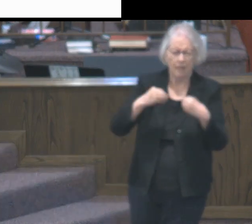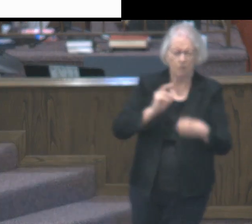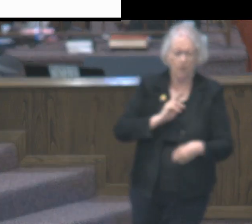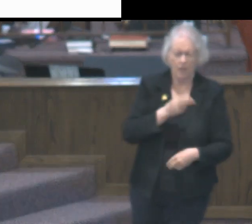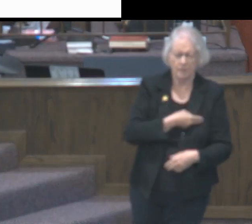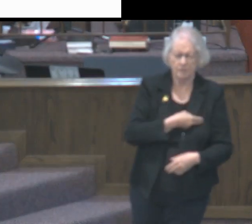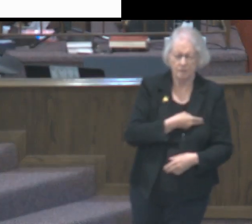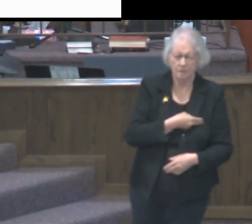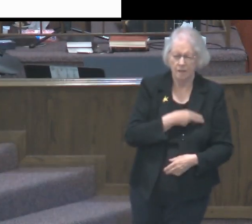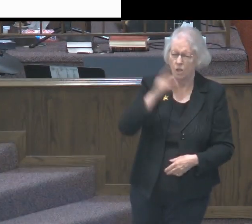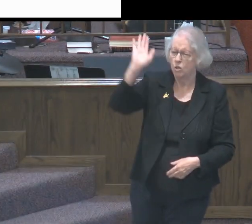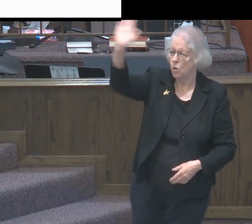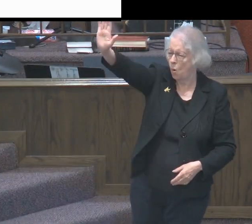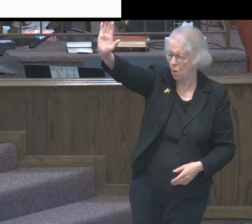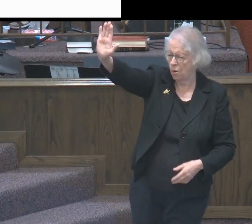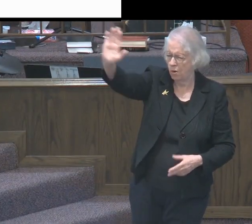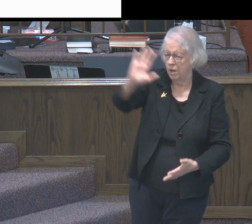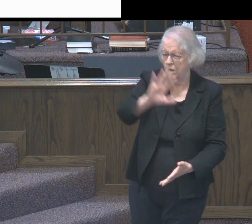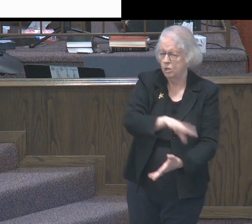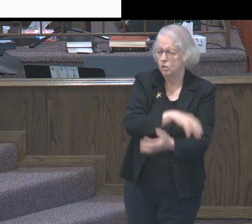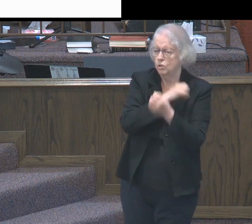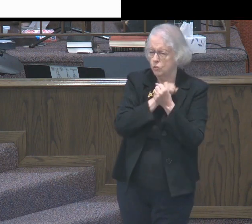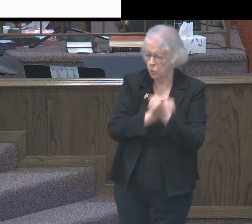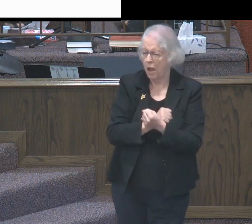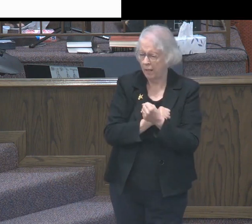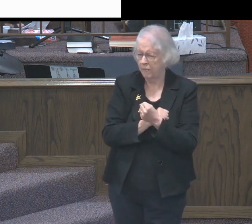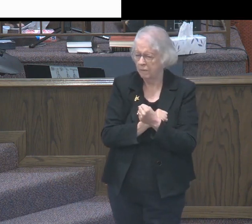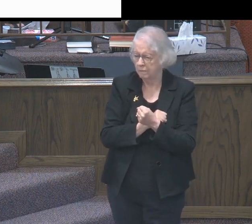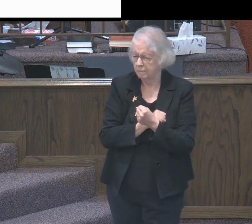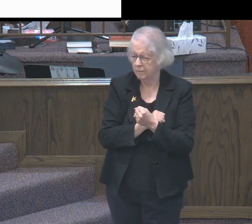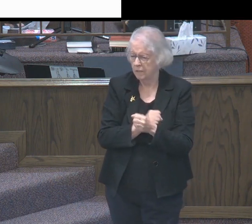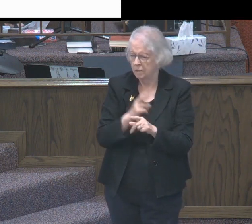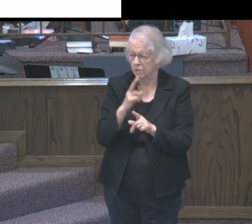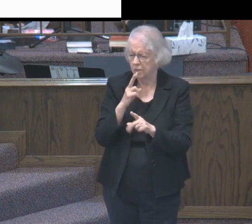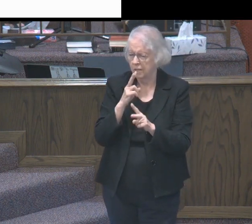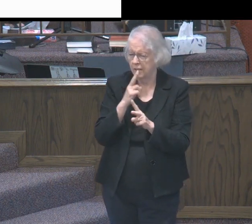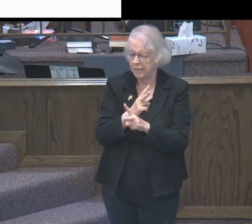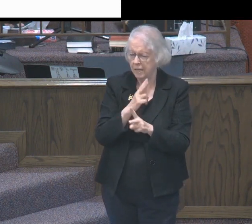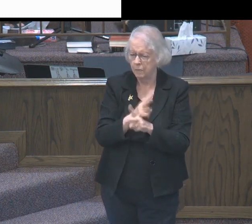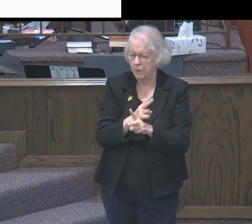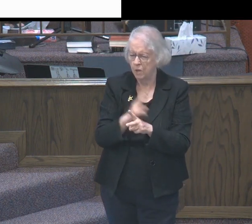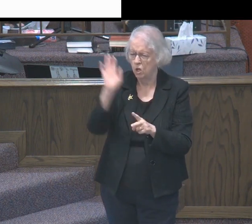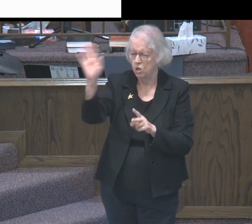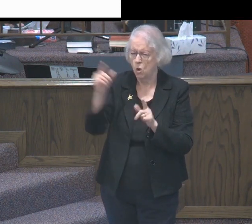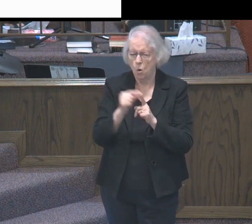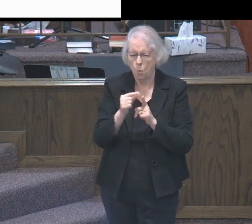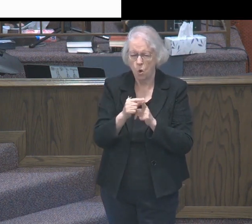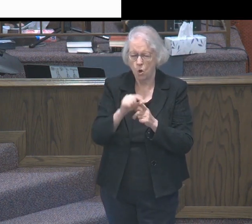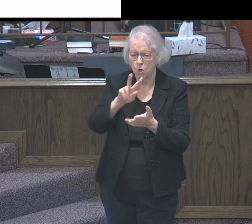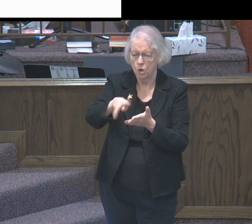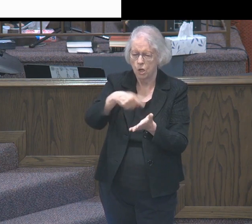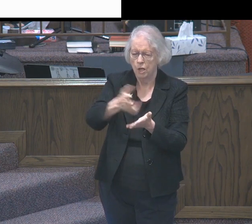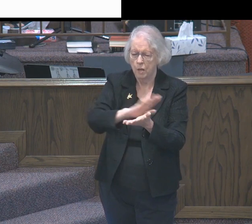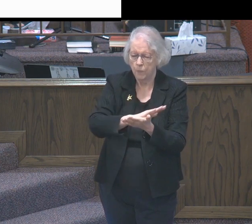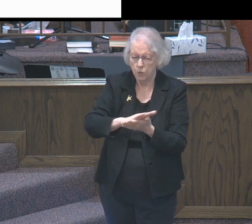And so God, I pray that we understand that as we live our life, as we